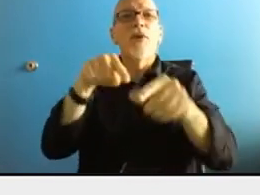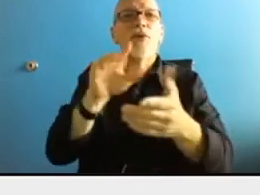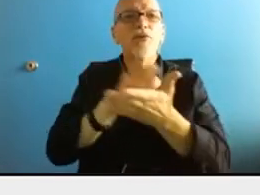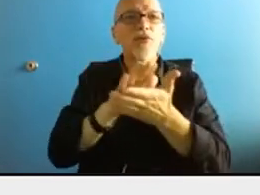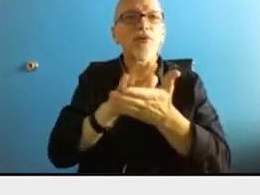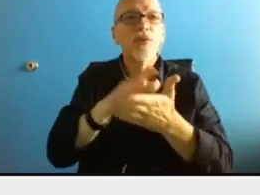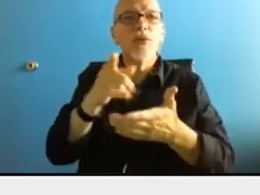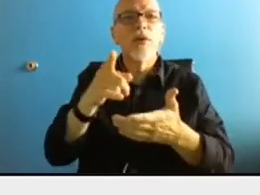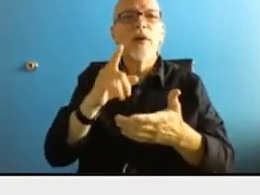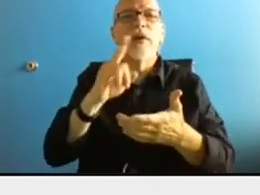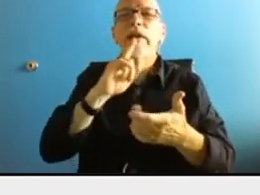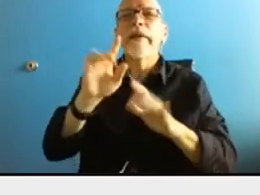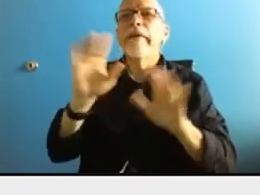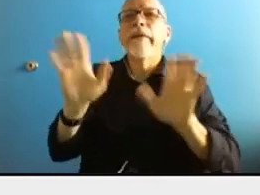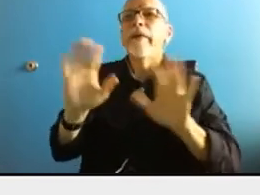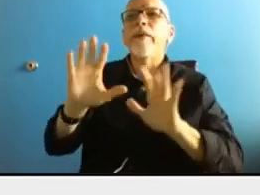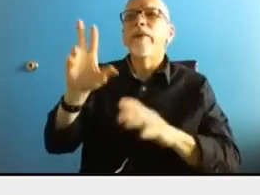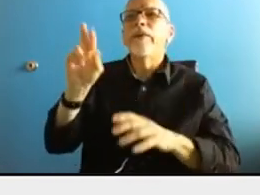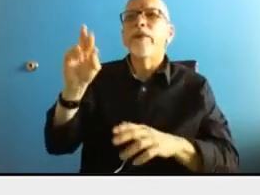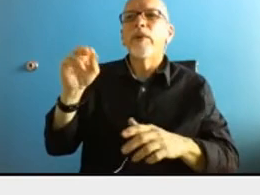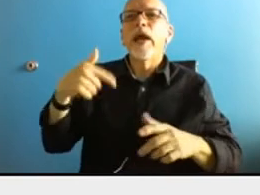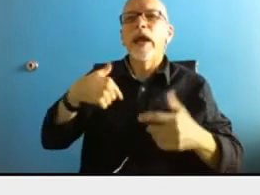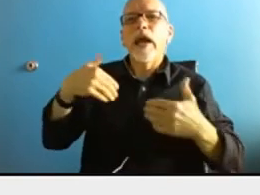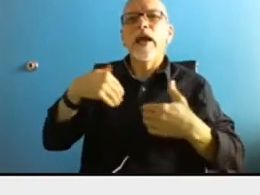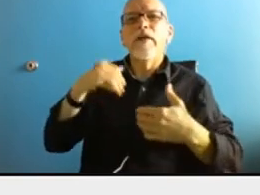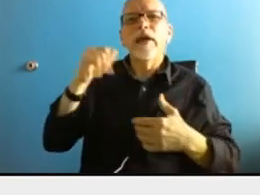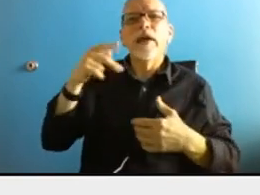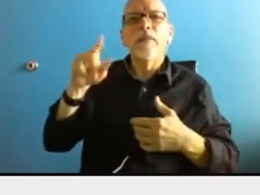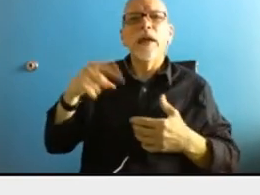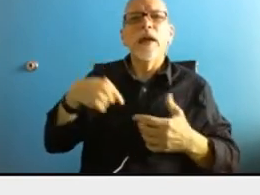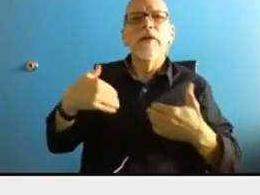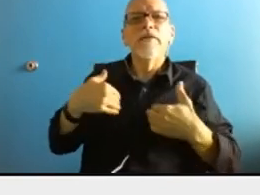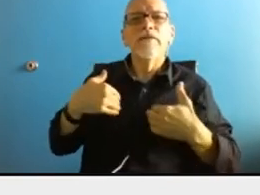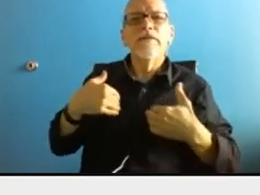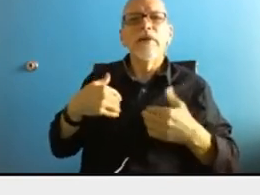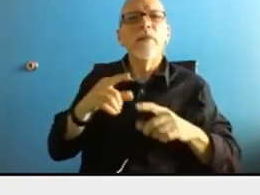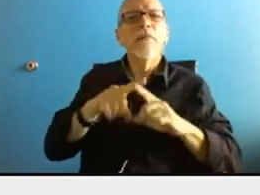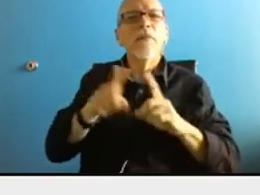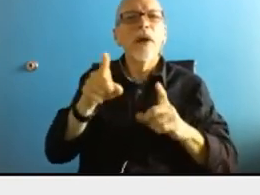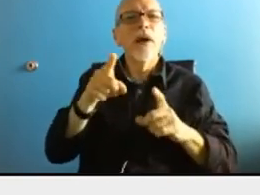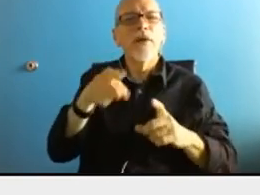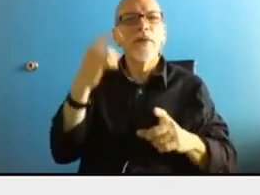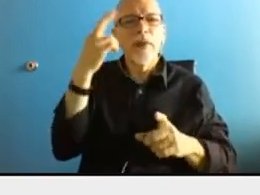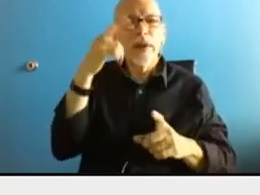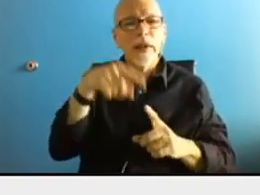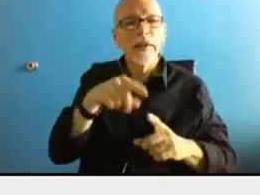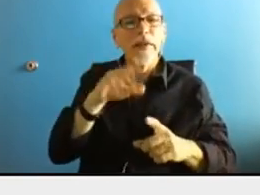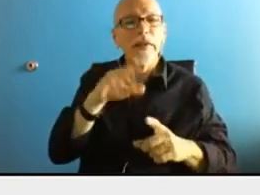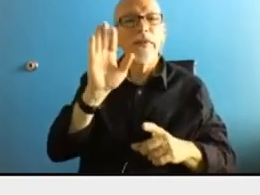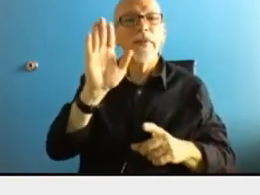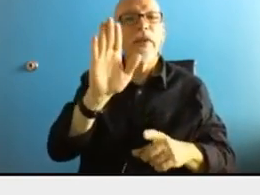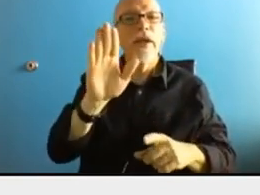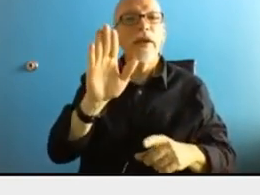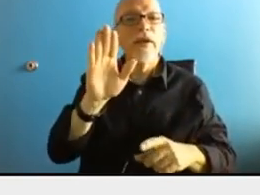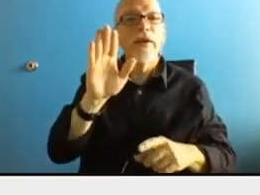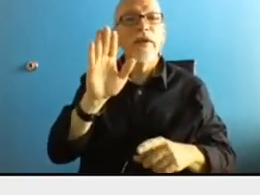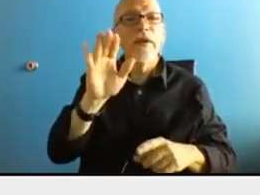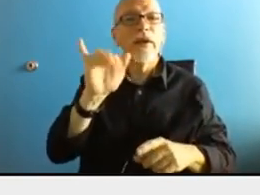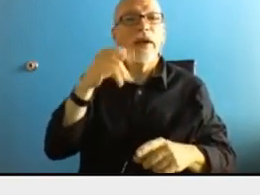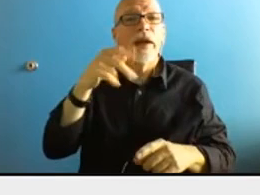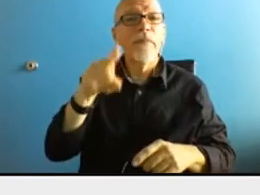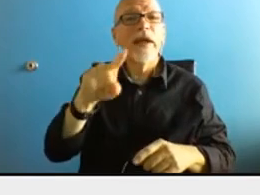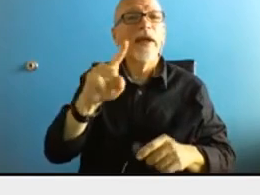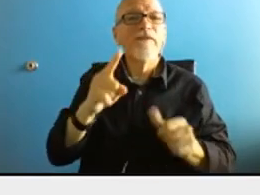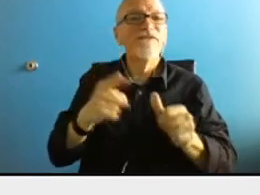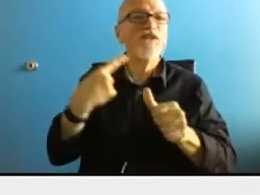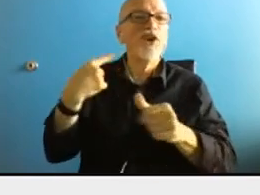no, I have iPads. But then you realize that they're like first